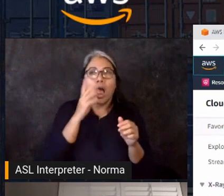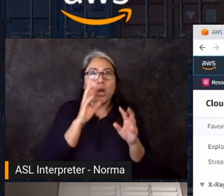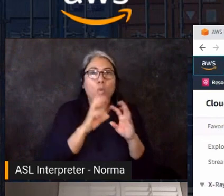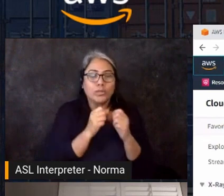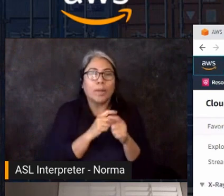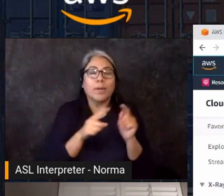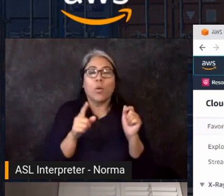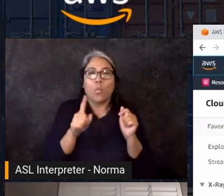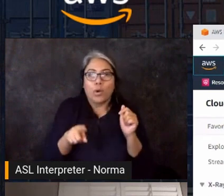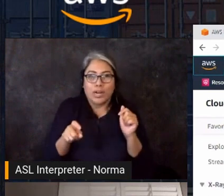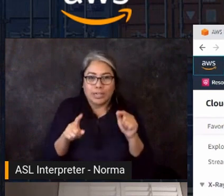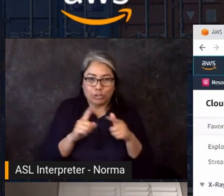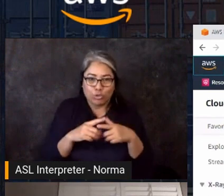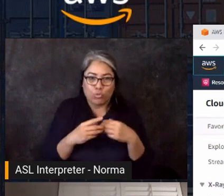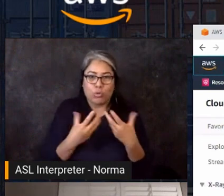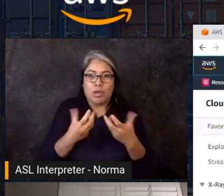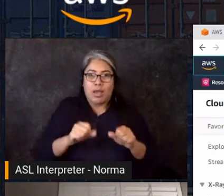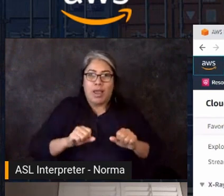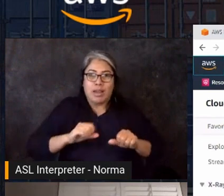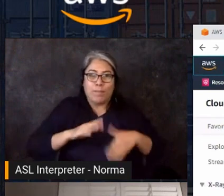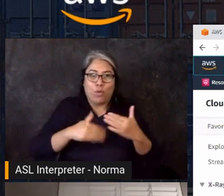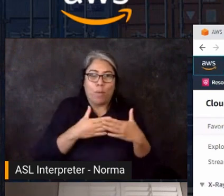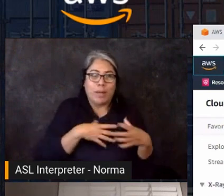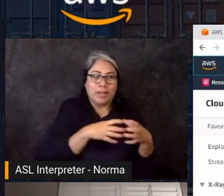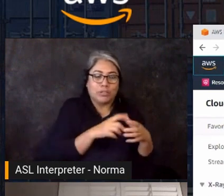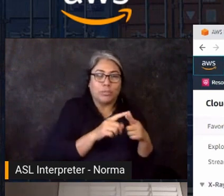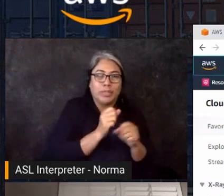install the CloudWatch log agent. Is there something else?